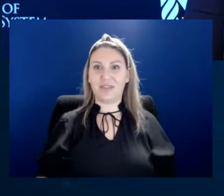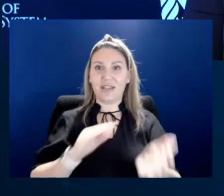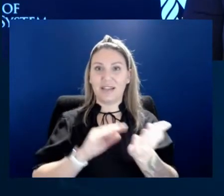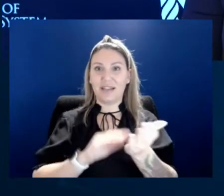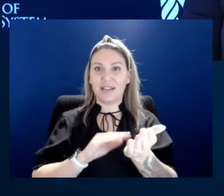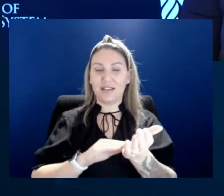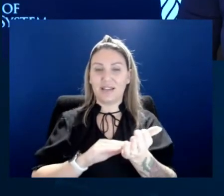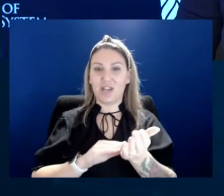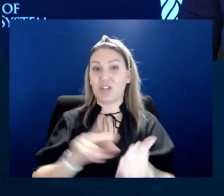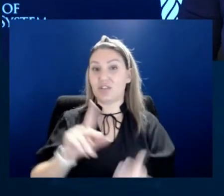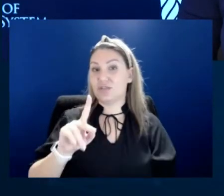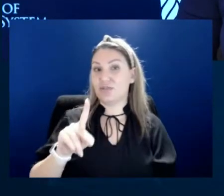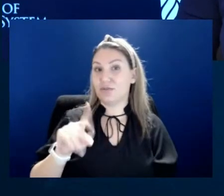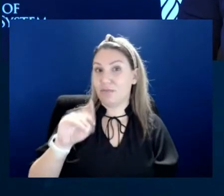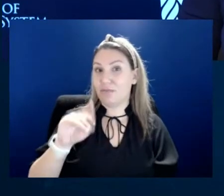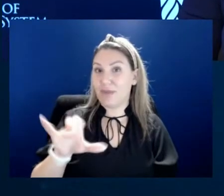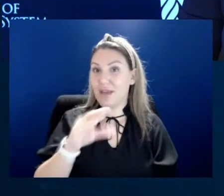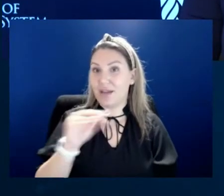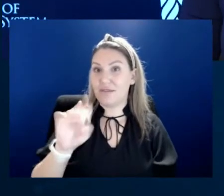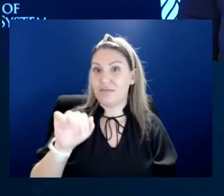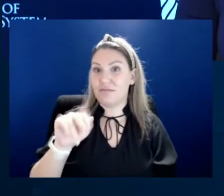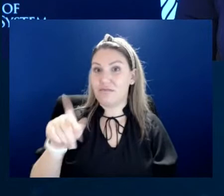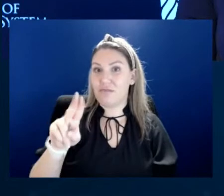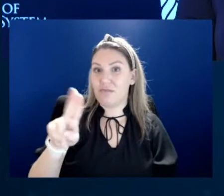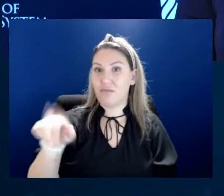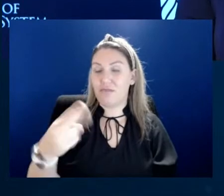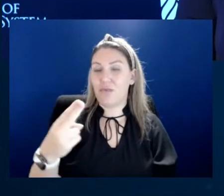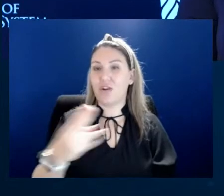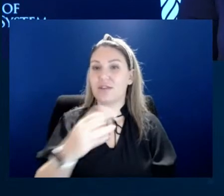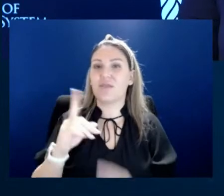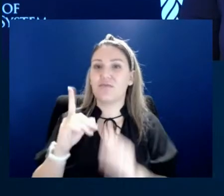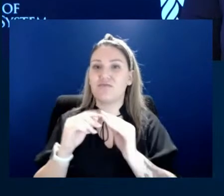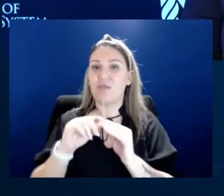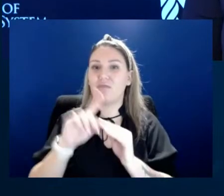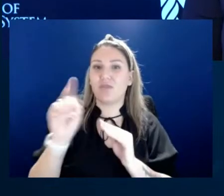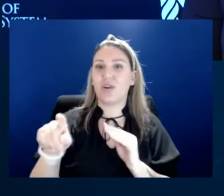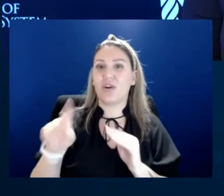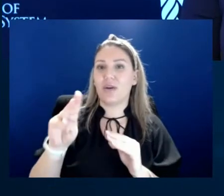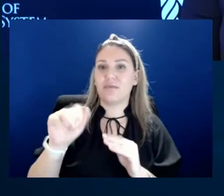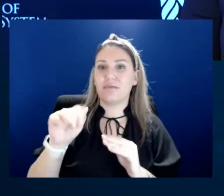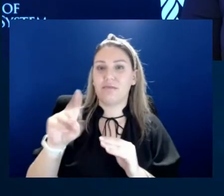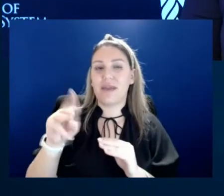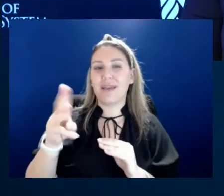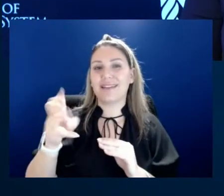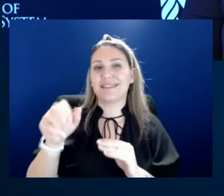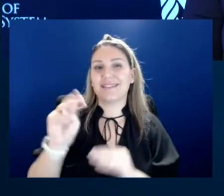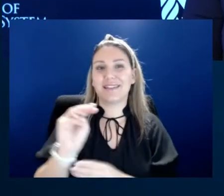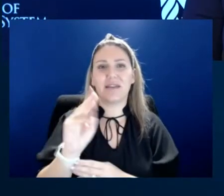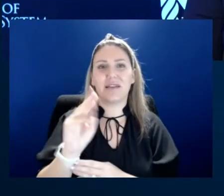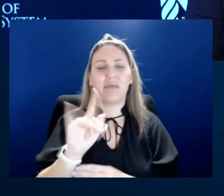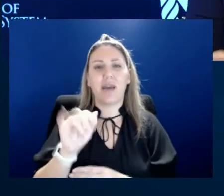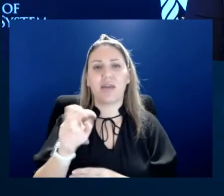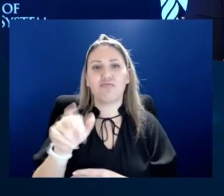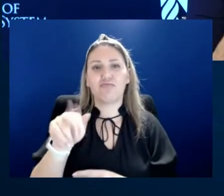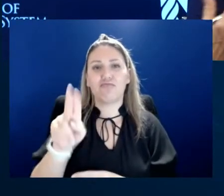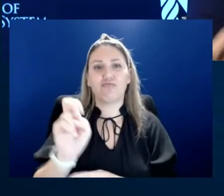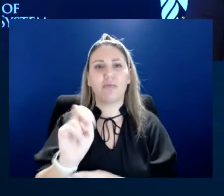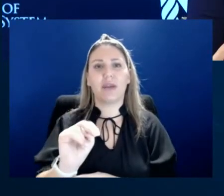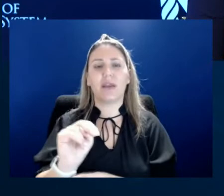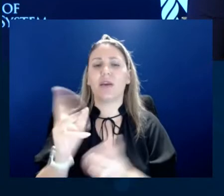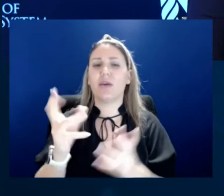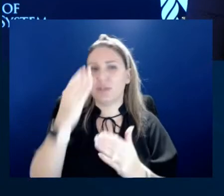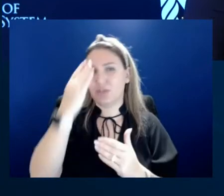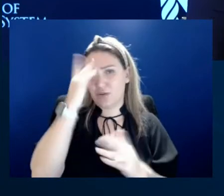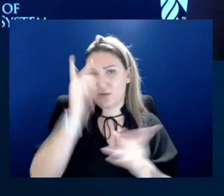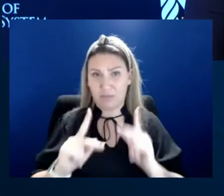Morsch go. One more question for Dr. Maxine. Ari wants to know if the people that you're helping, they're concerned that they're